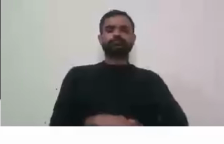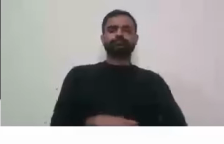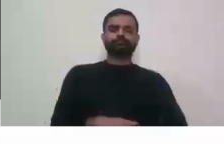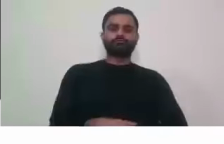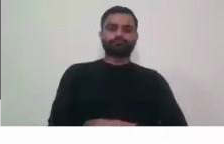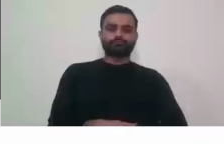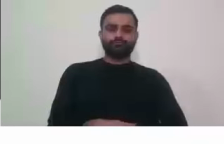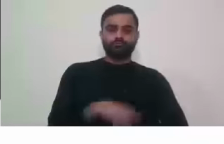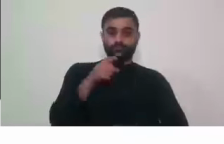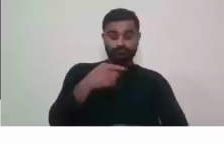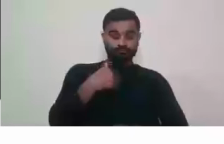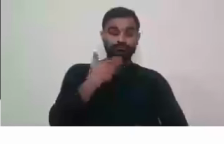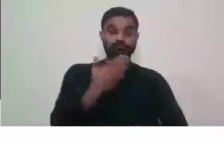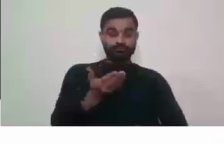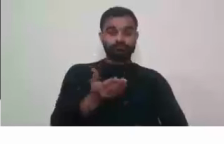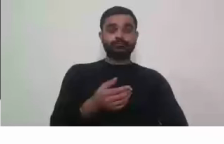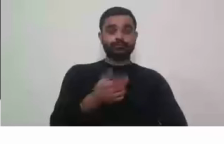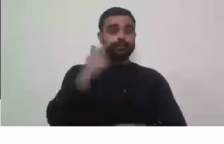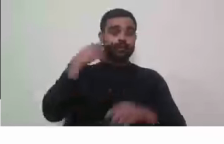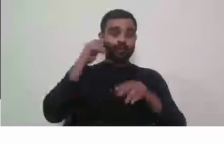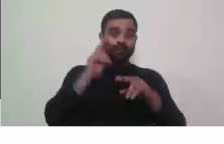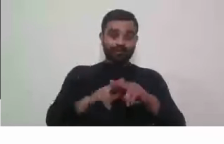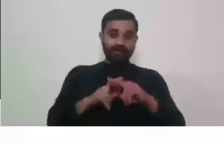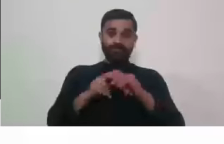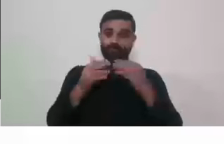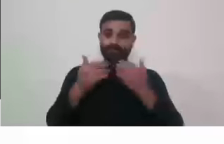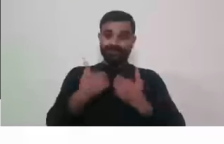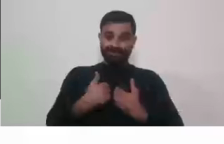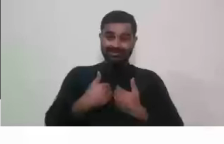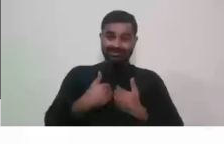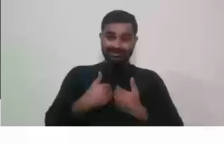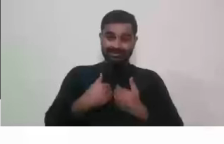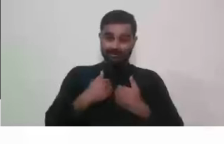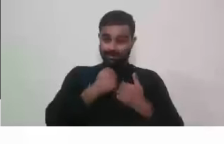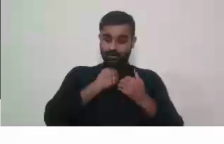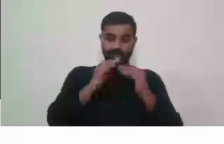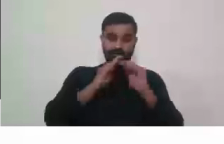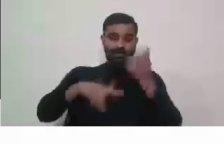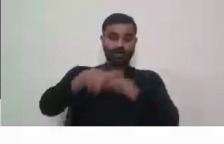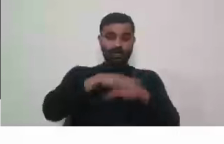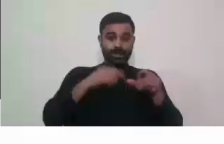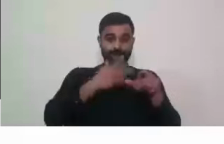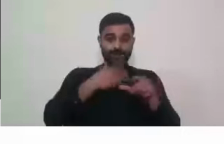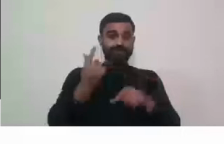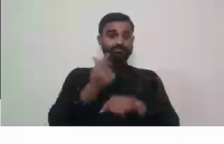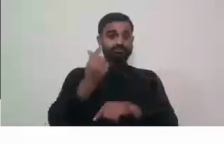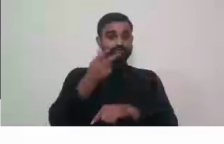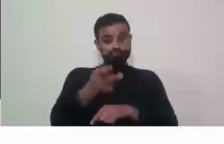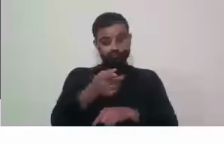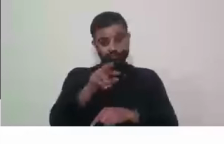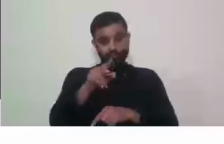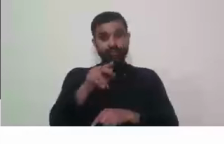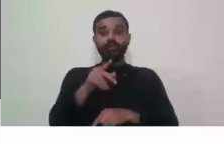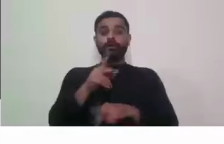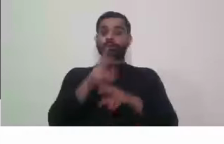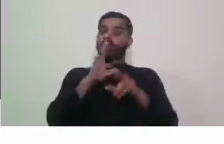So that's what I was saying. And even if that's my home language, I avoid using that language. And that's something we really